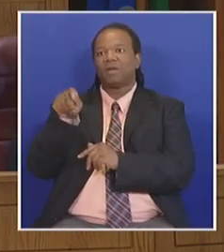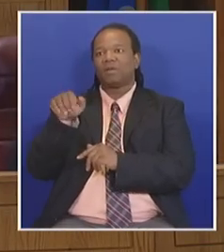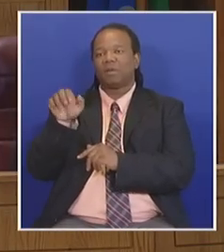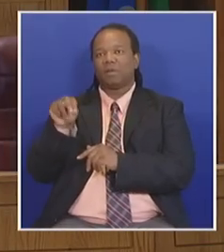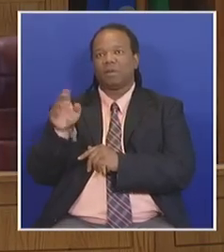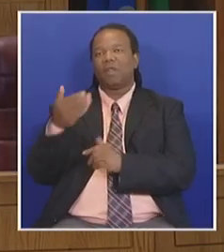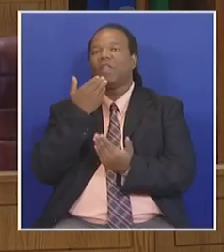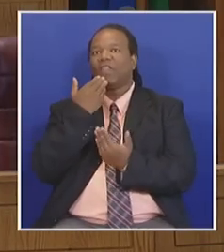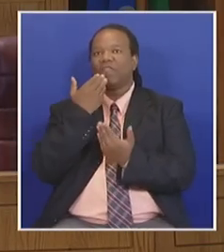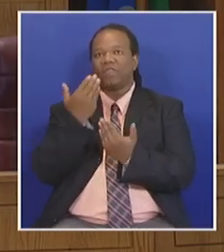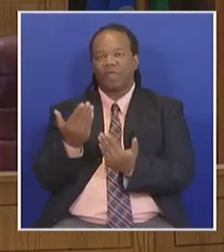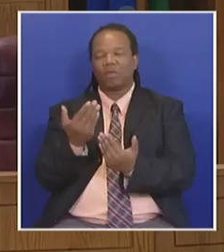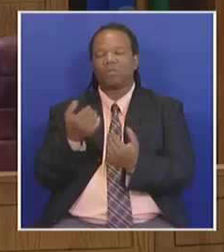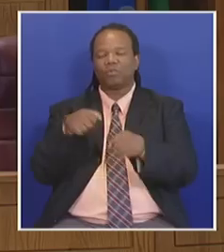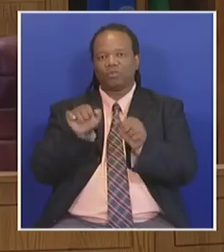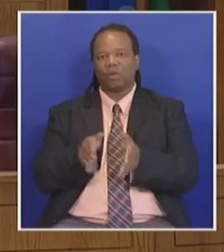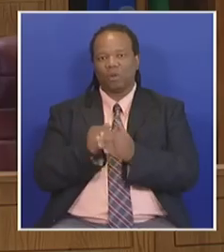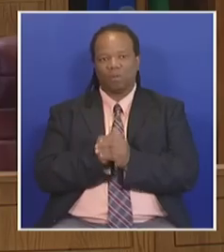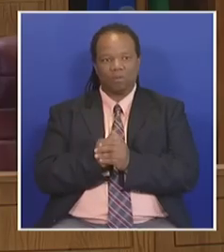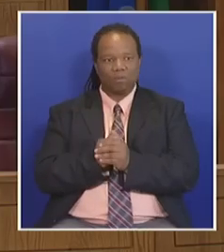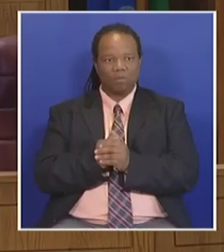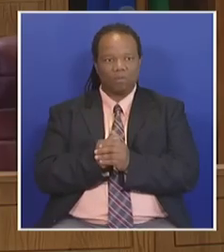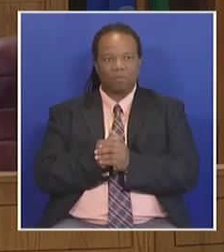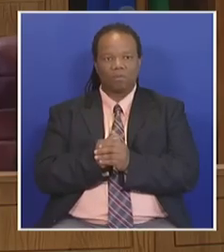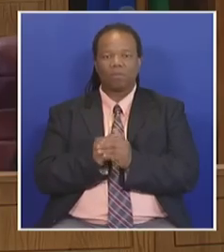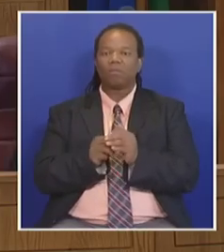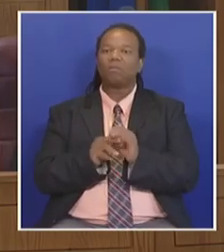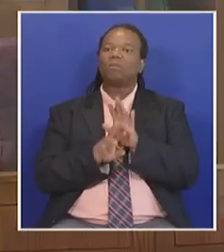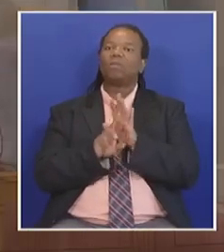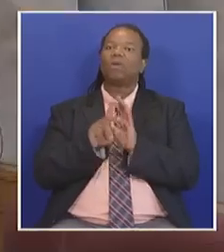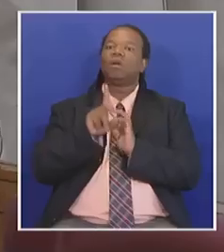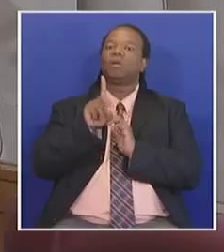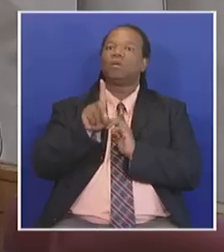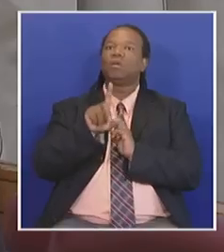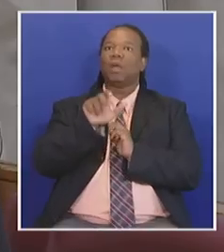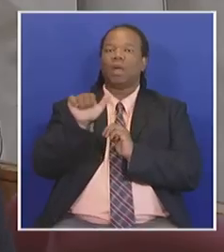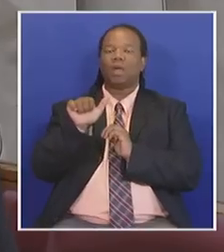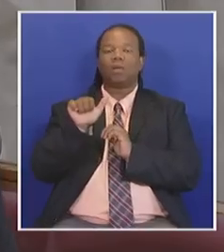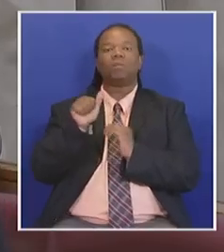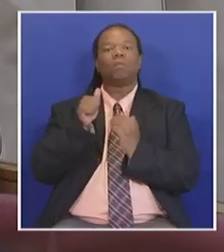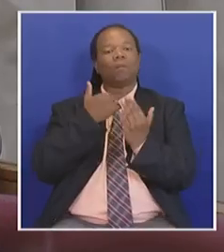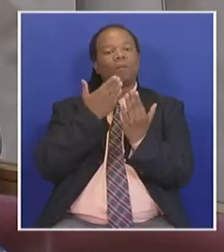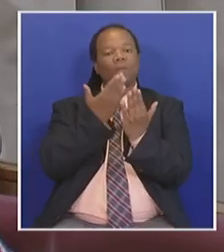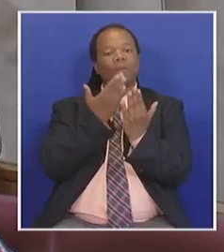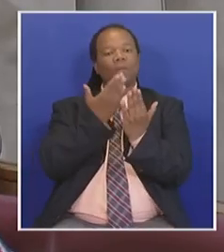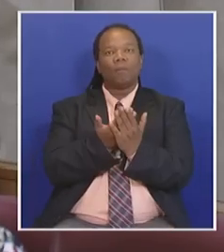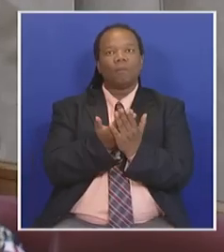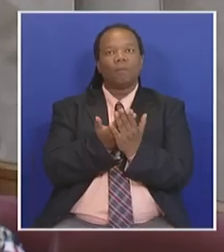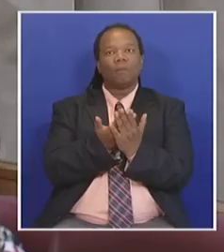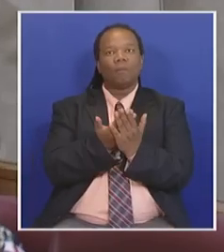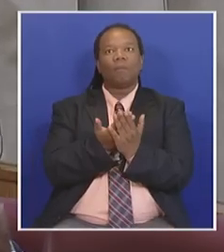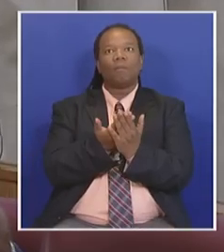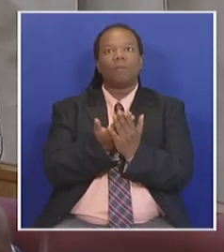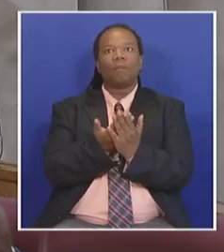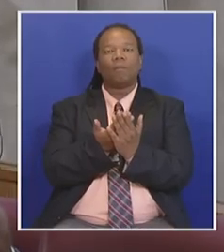Thank you, Honourable Chair. On behalf of the Democratic Alliance, I hereby wish to move with notice that this House